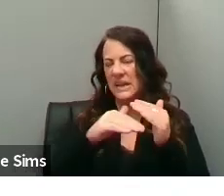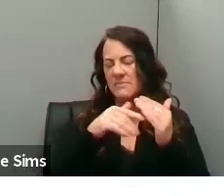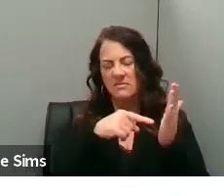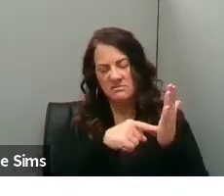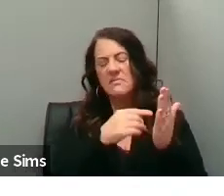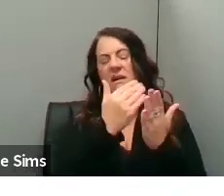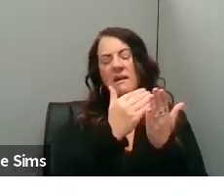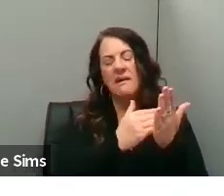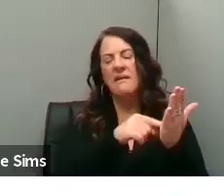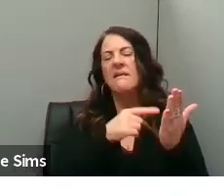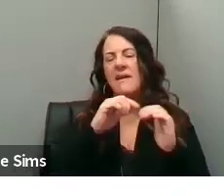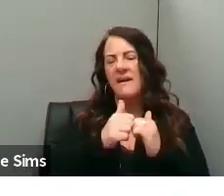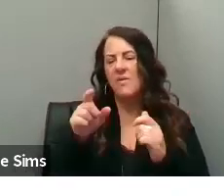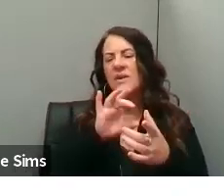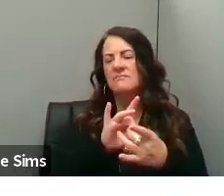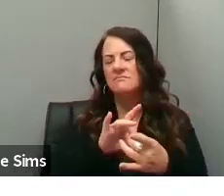correo electrónico.